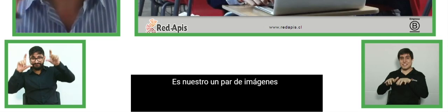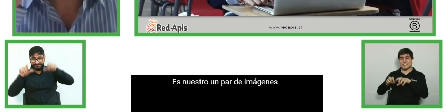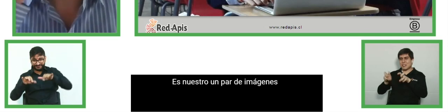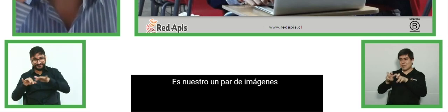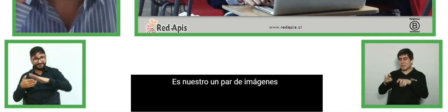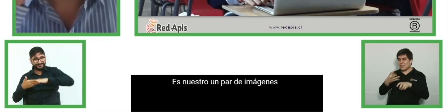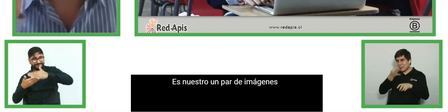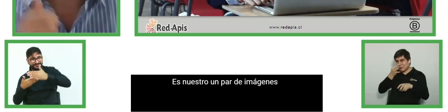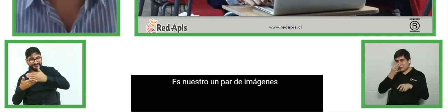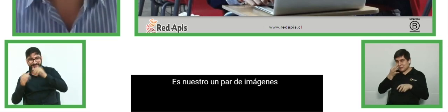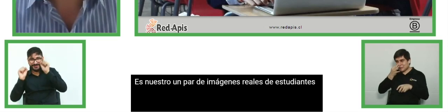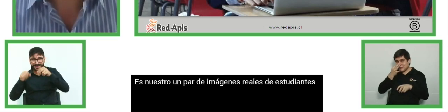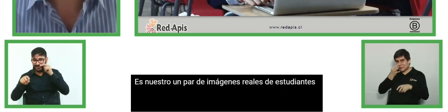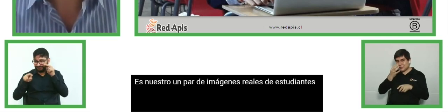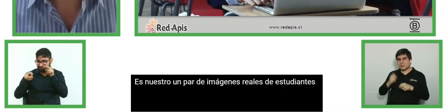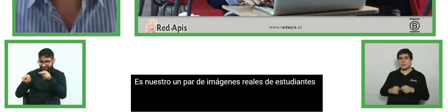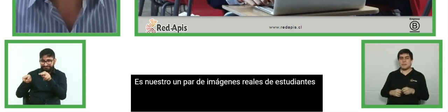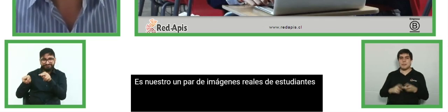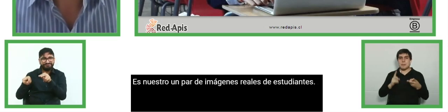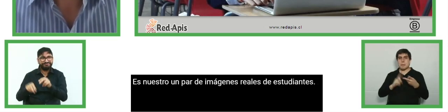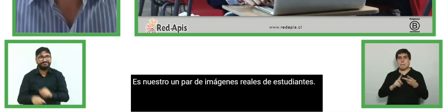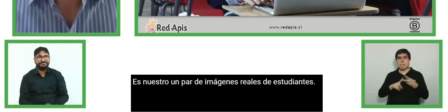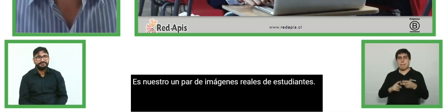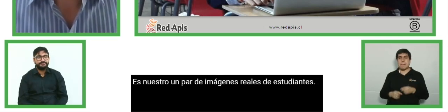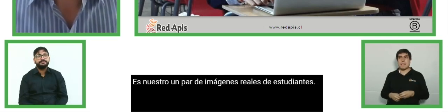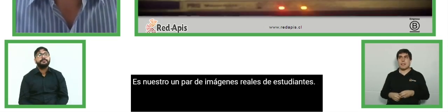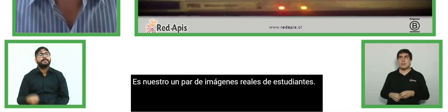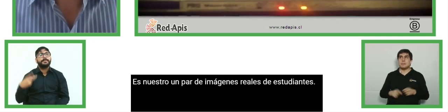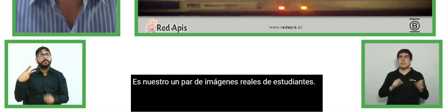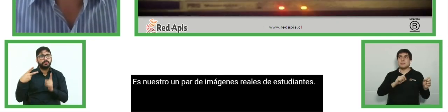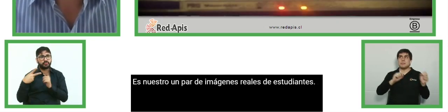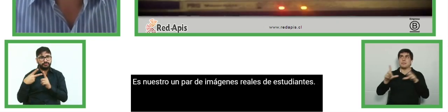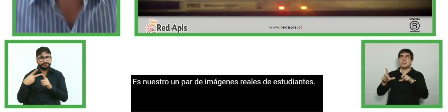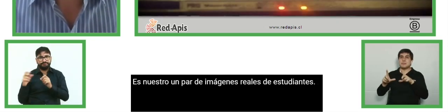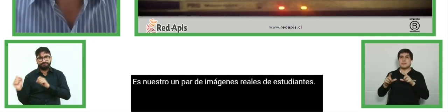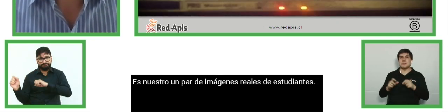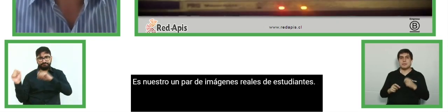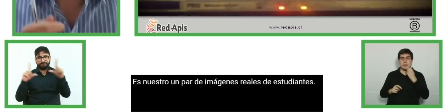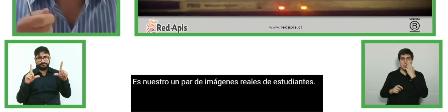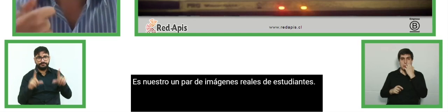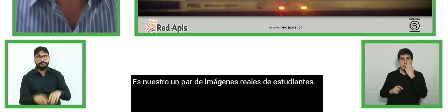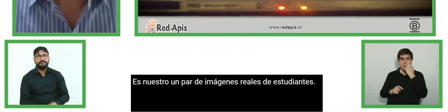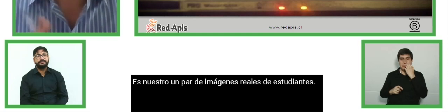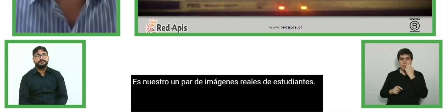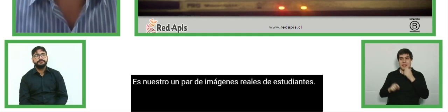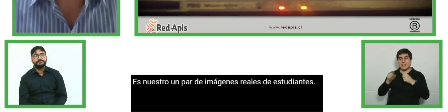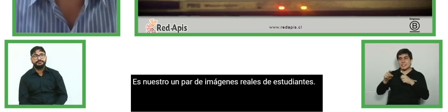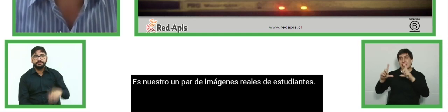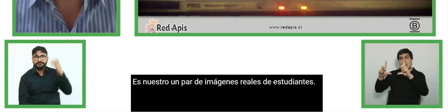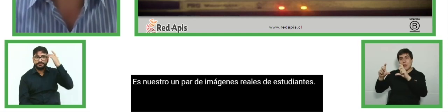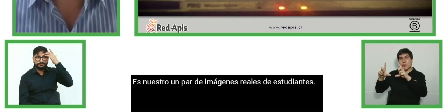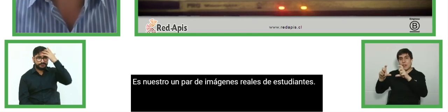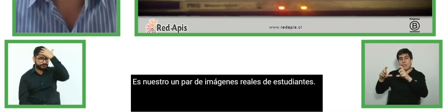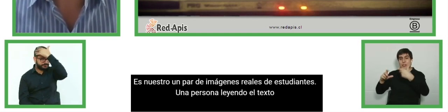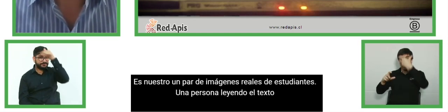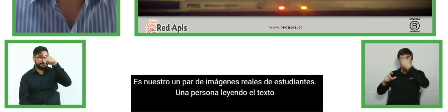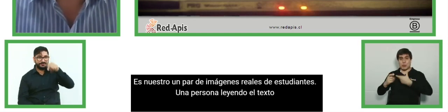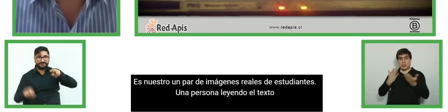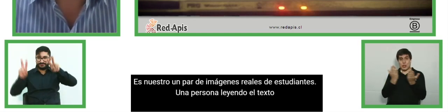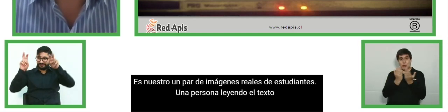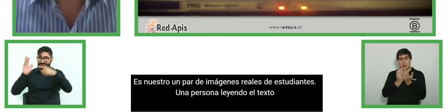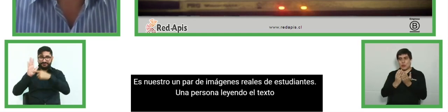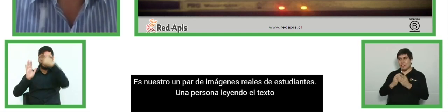This is an image of a student she took this in the computer,